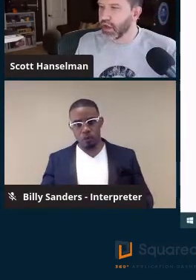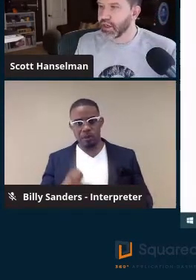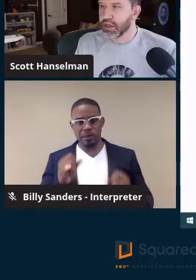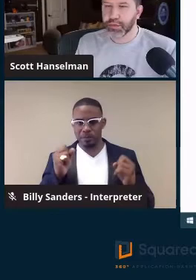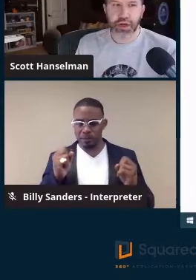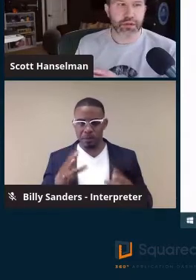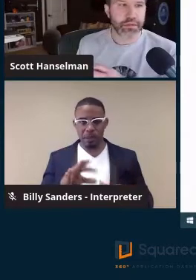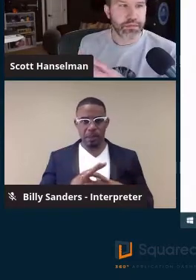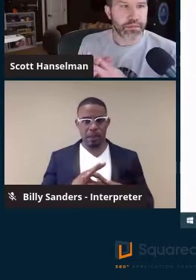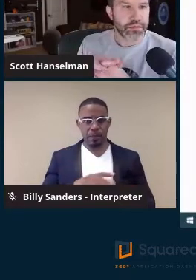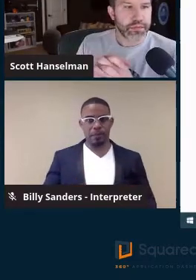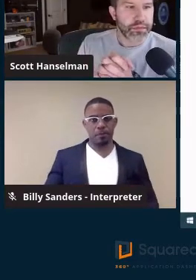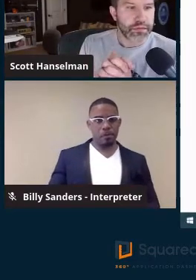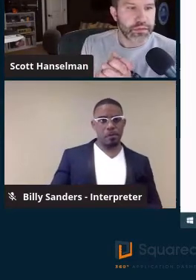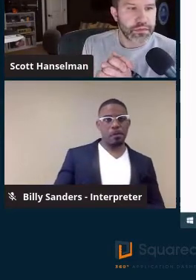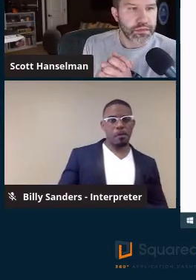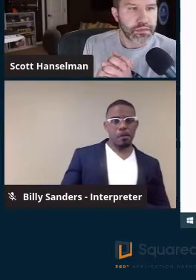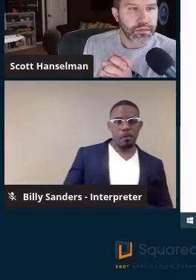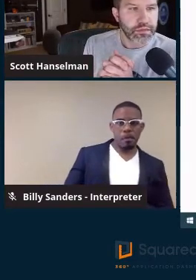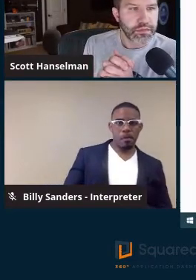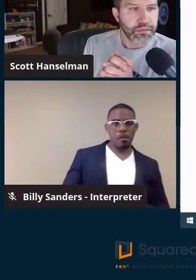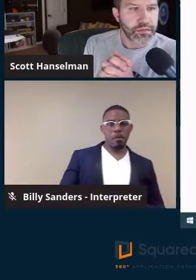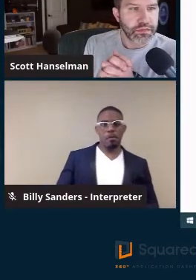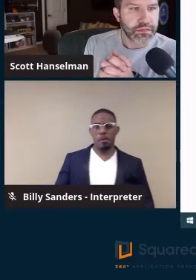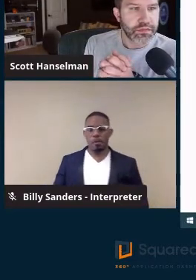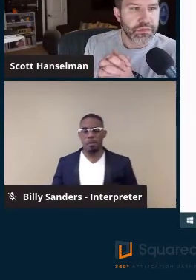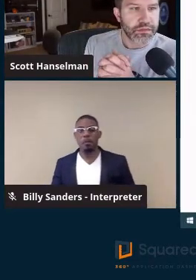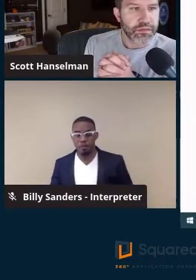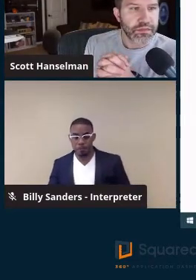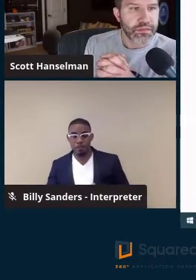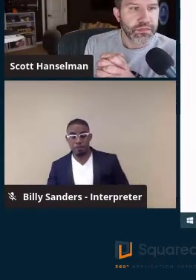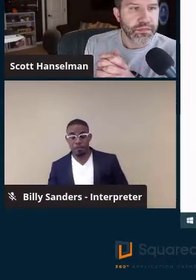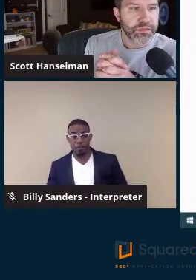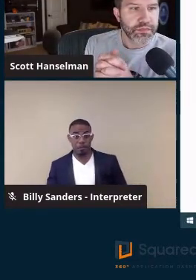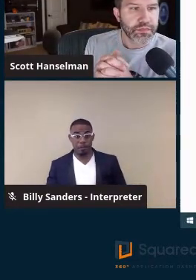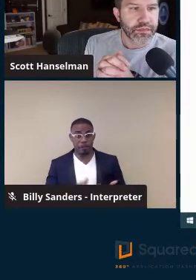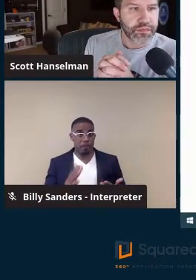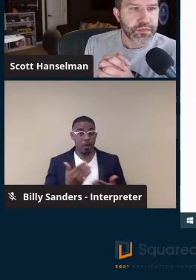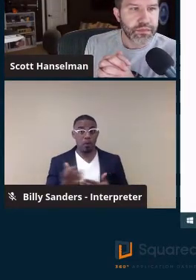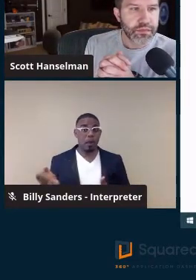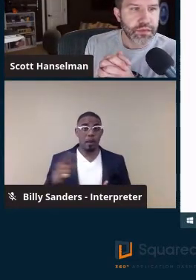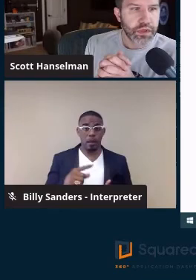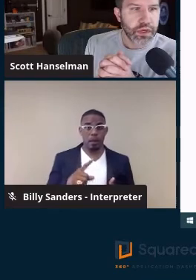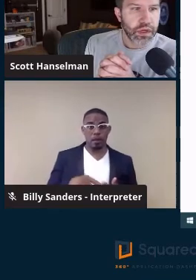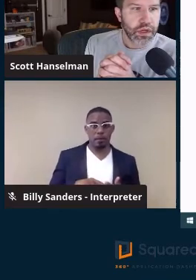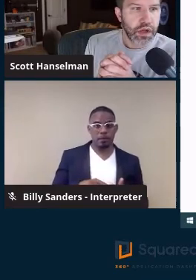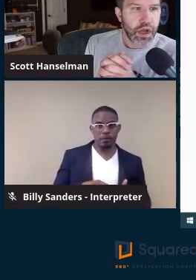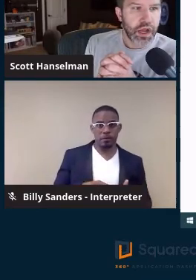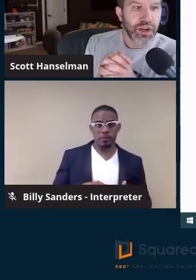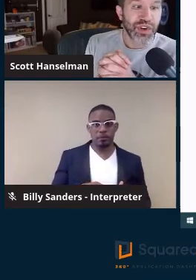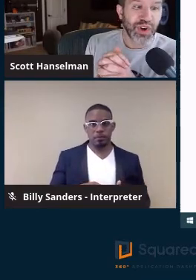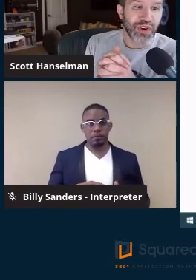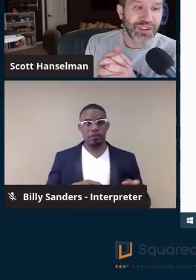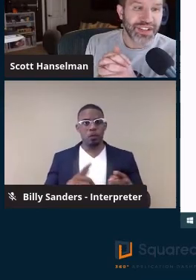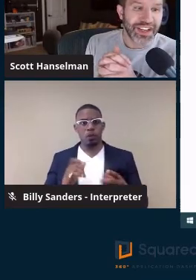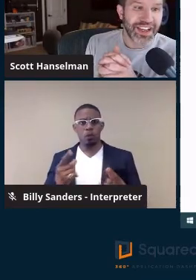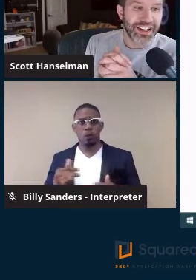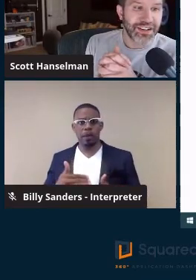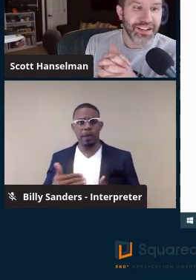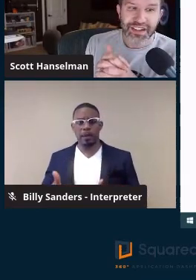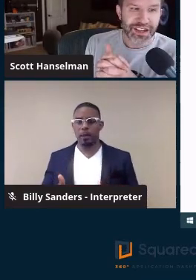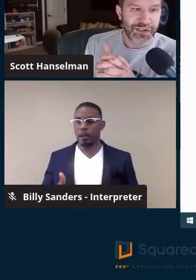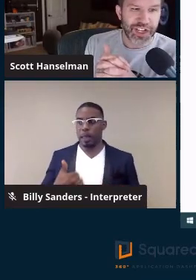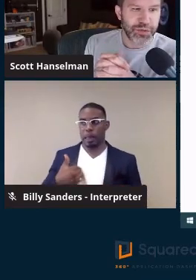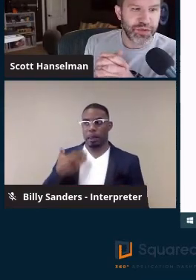of content up there. Nice. And then when is the new version going to be live? I don't know.